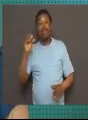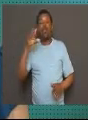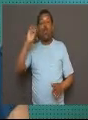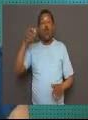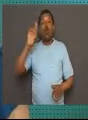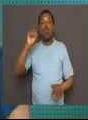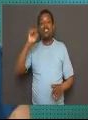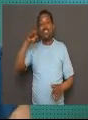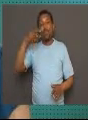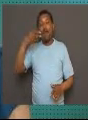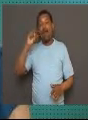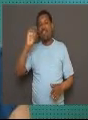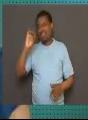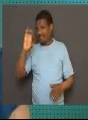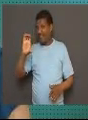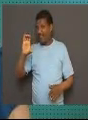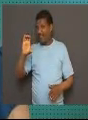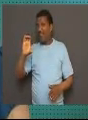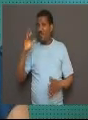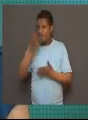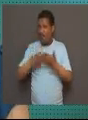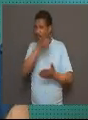choroschematic maps that you have seen?